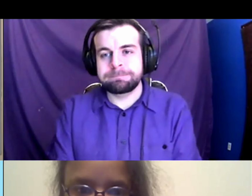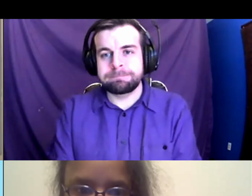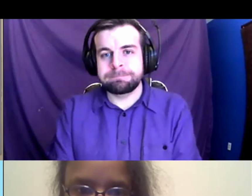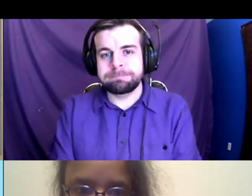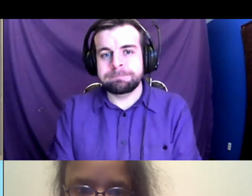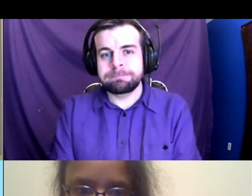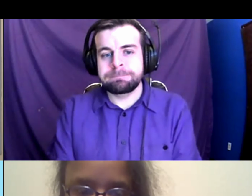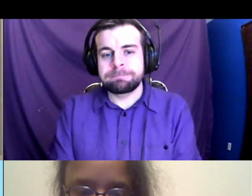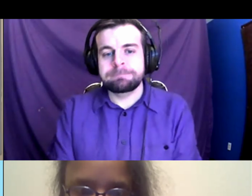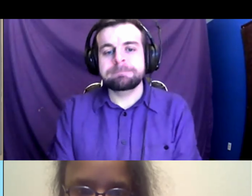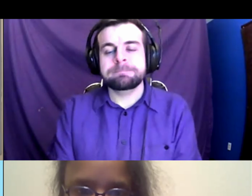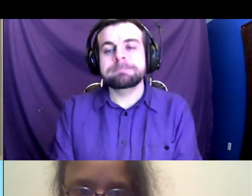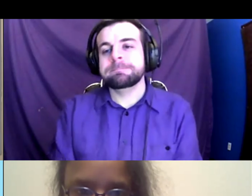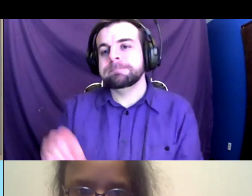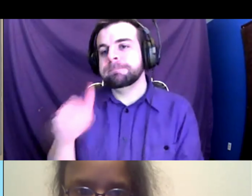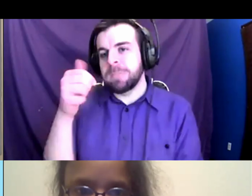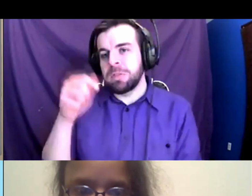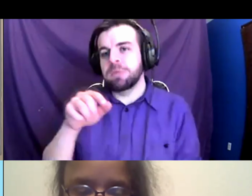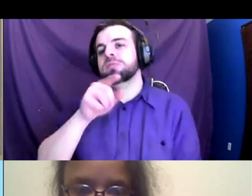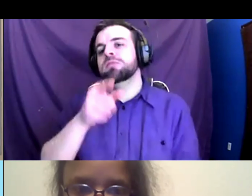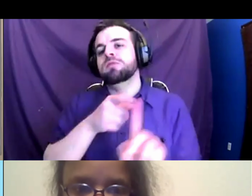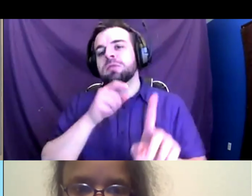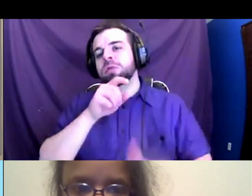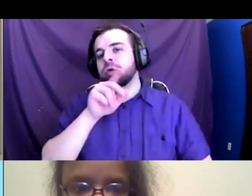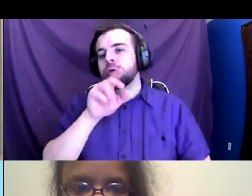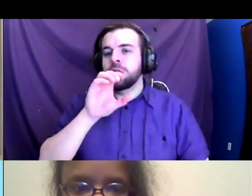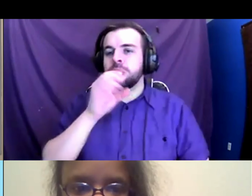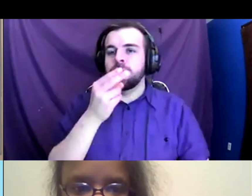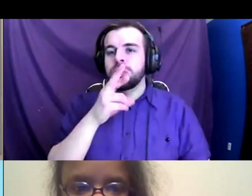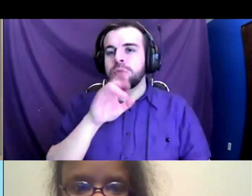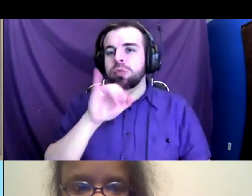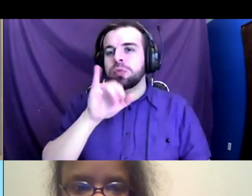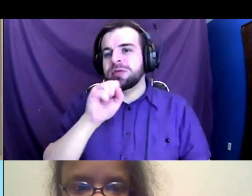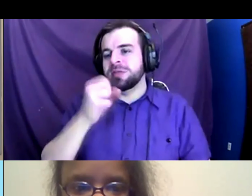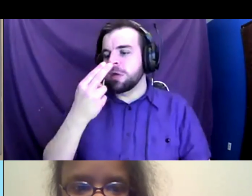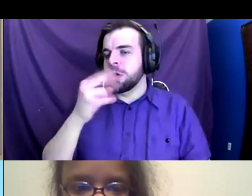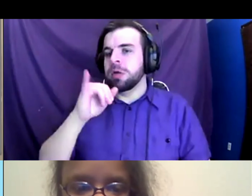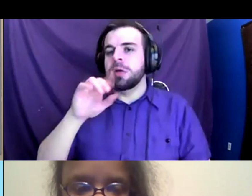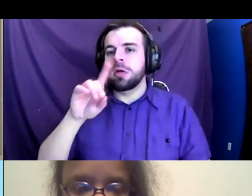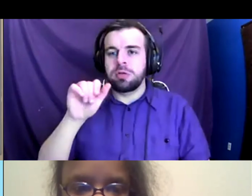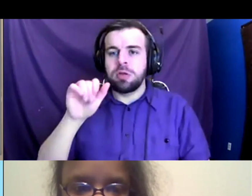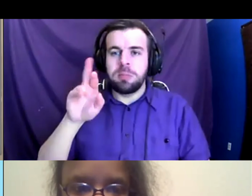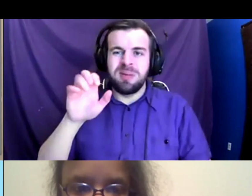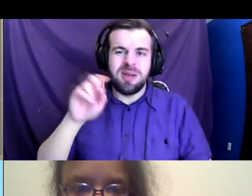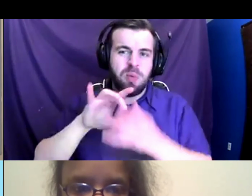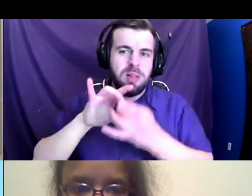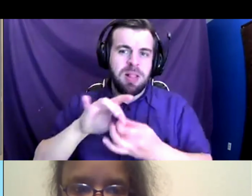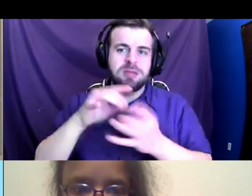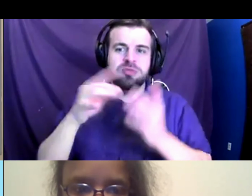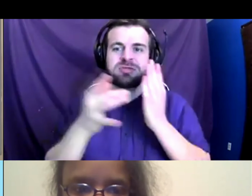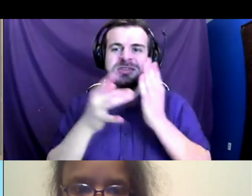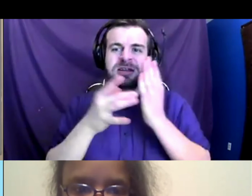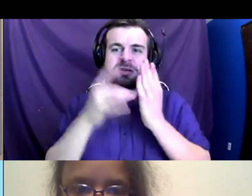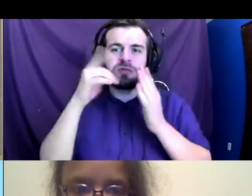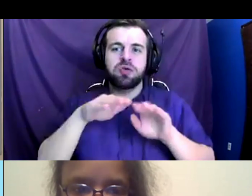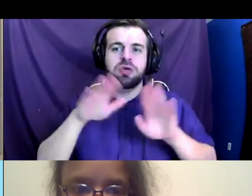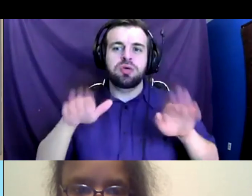Here's another one from Christiana Hildebrand on technology for children on all ranges of autism